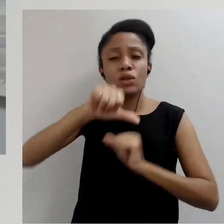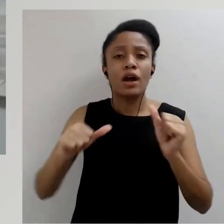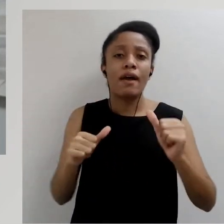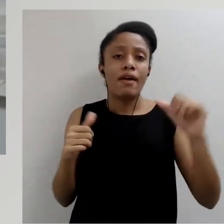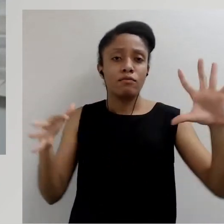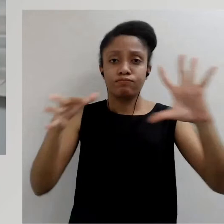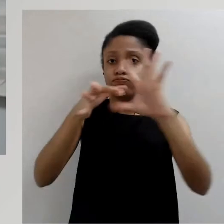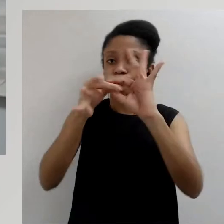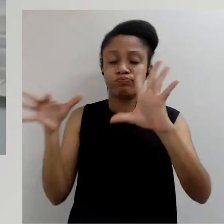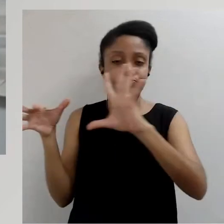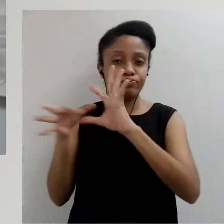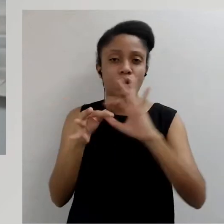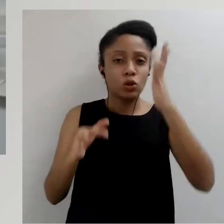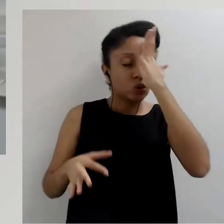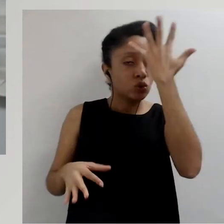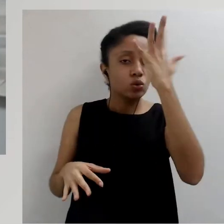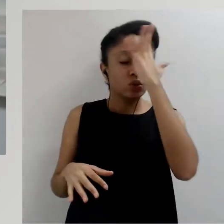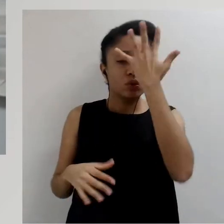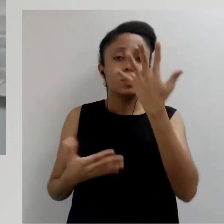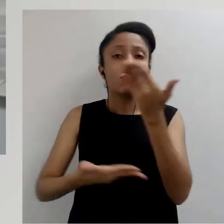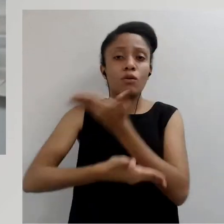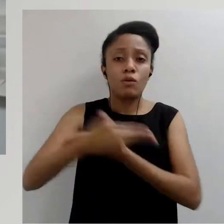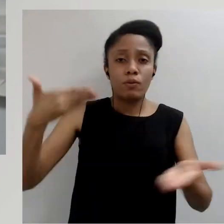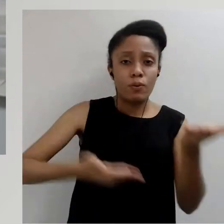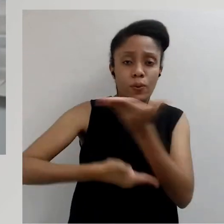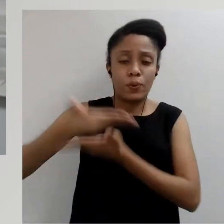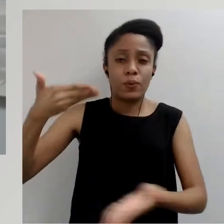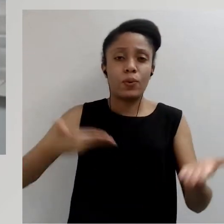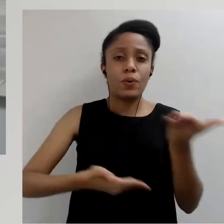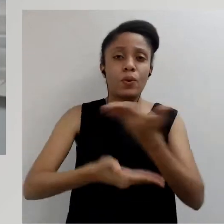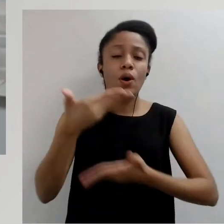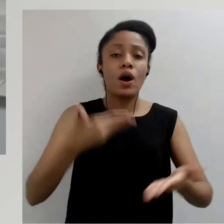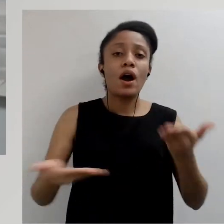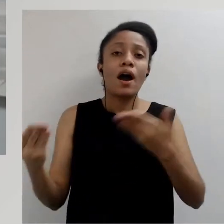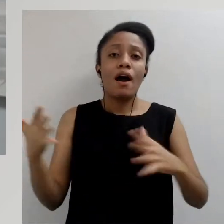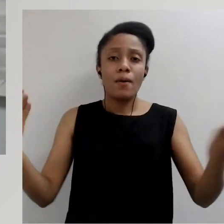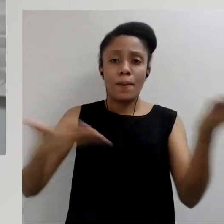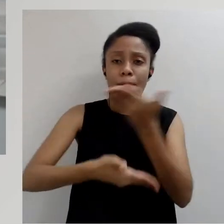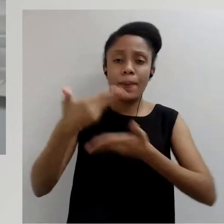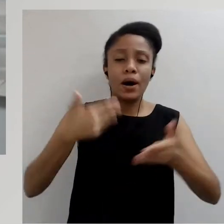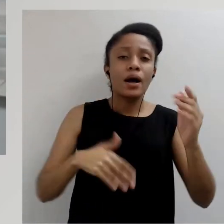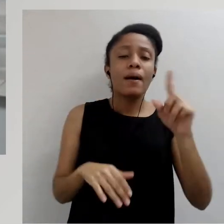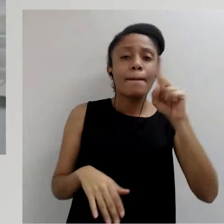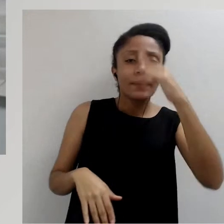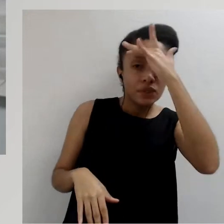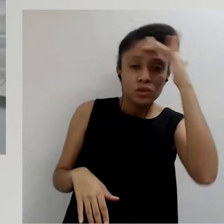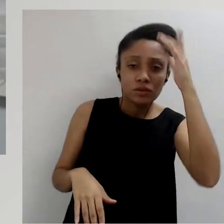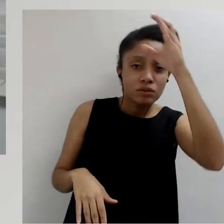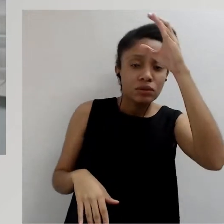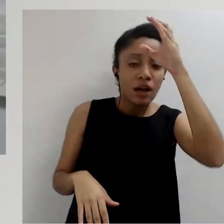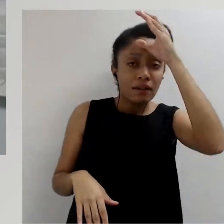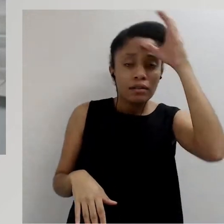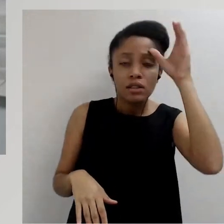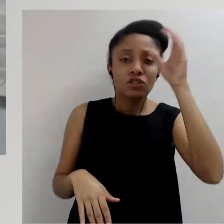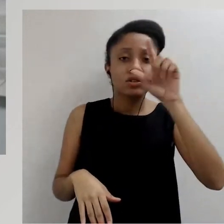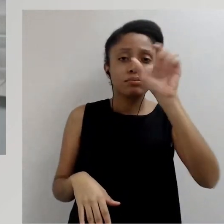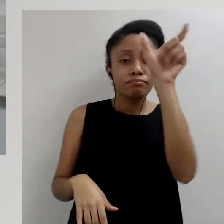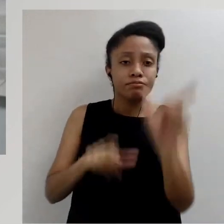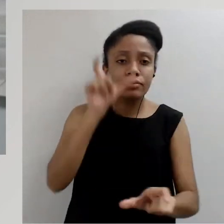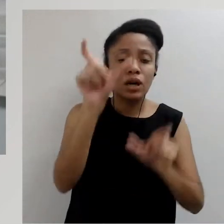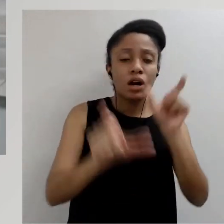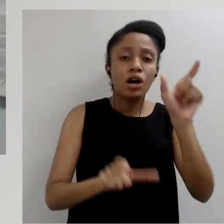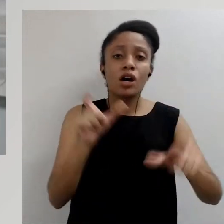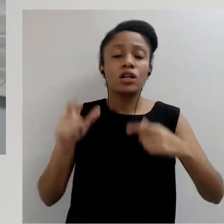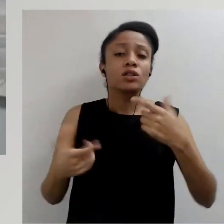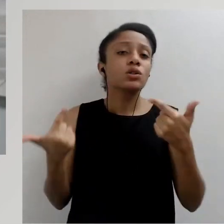to offer integrated solution, as Mr. David was talking about, in a most integrated way, so the clients do not have